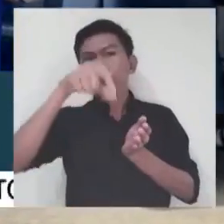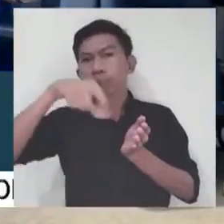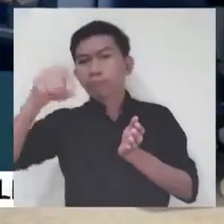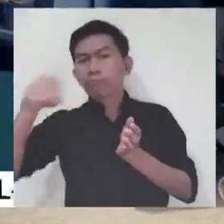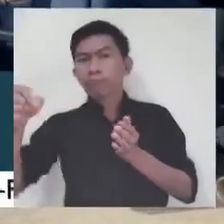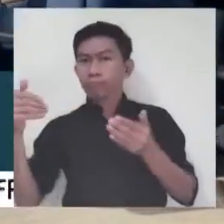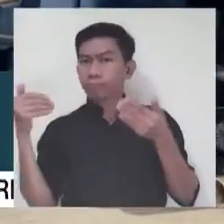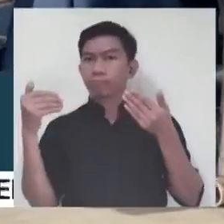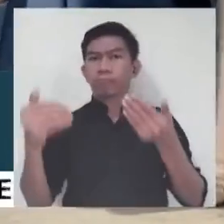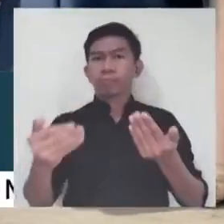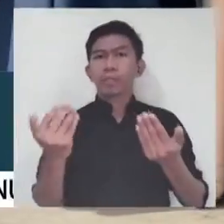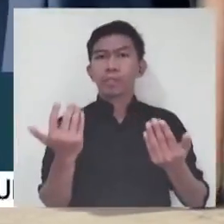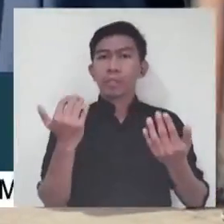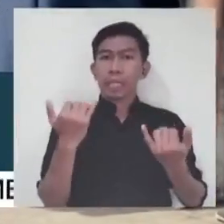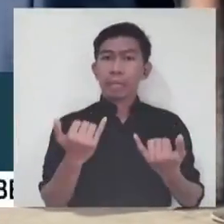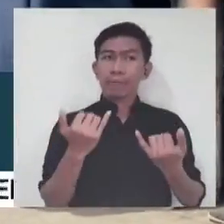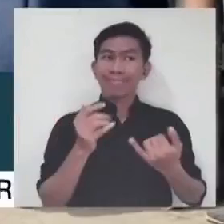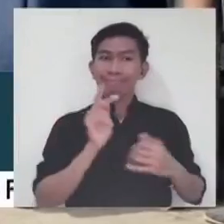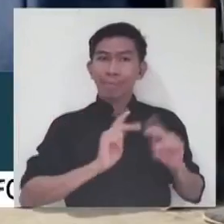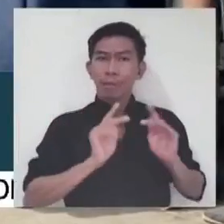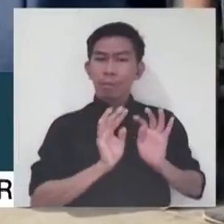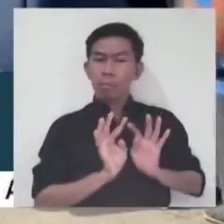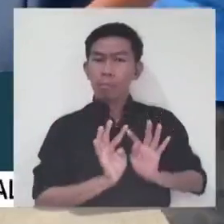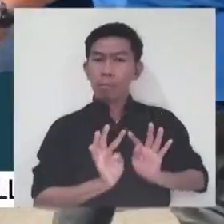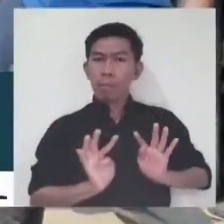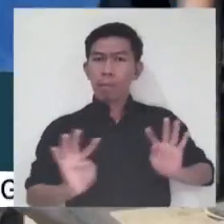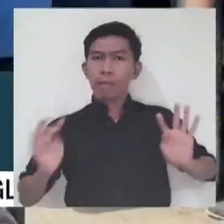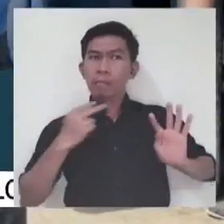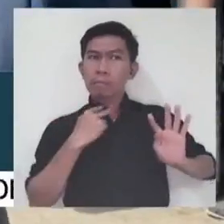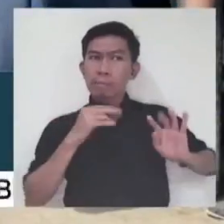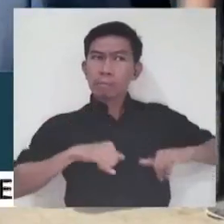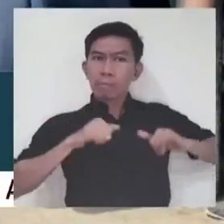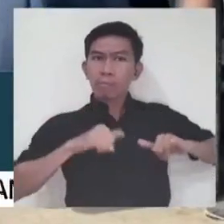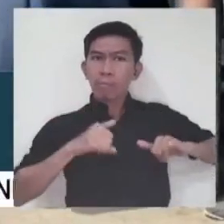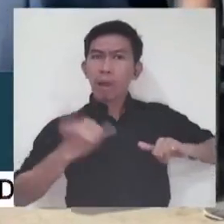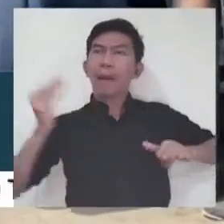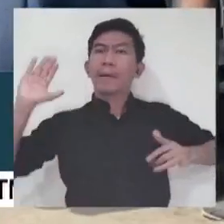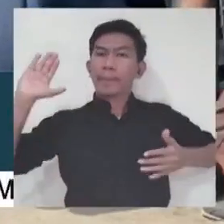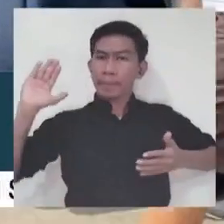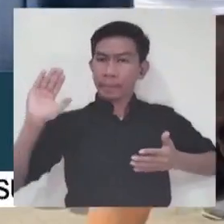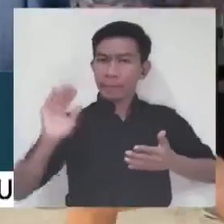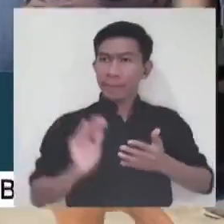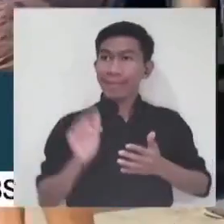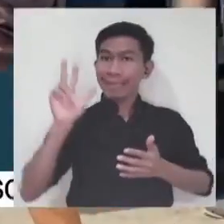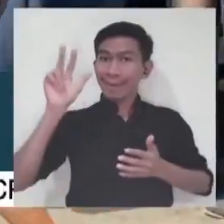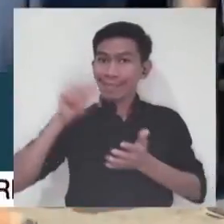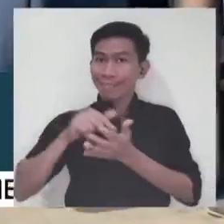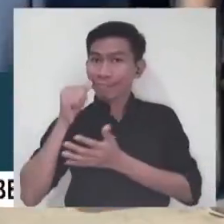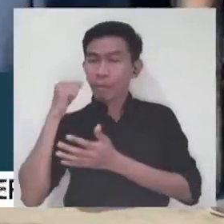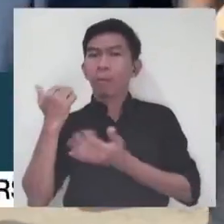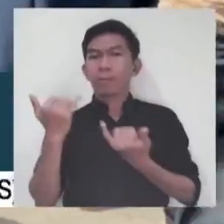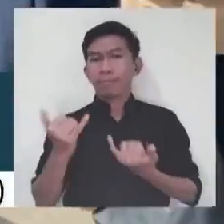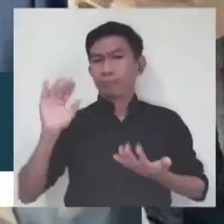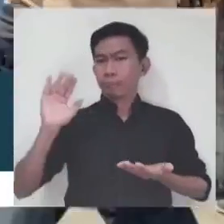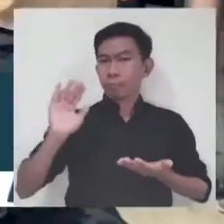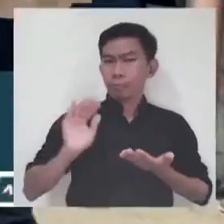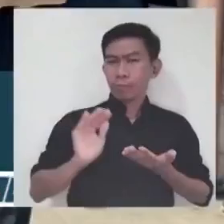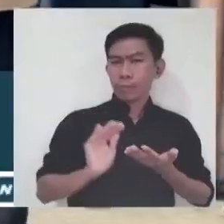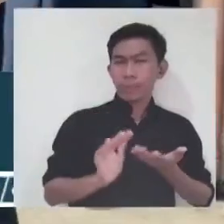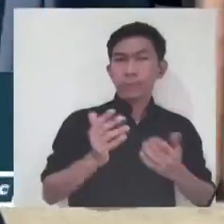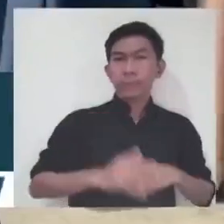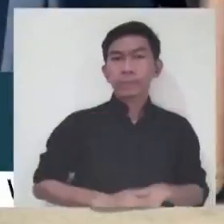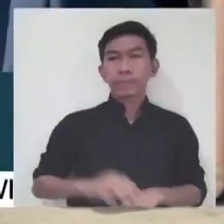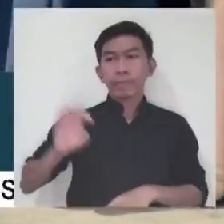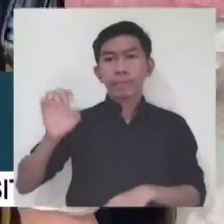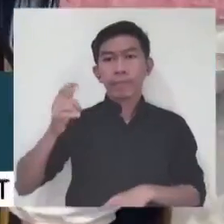in ports to 500 from 3,000 yesterday. Airports in the path of Super Typhoon Egay, specifically